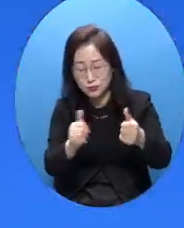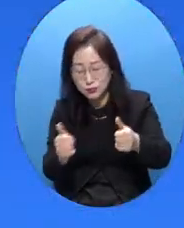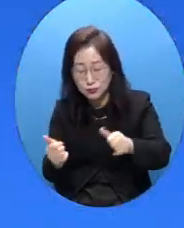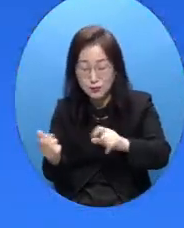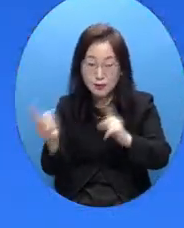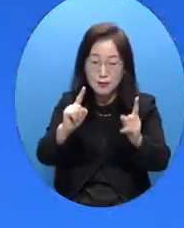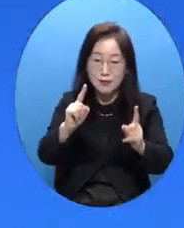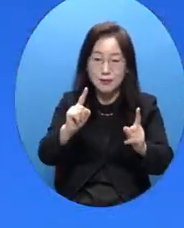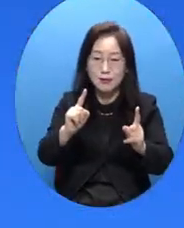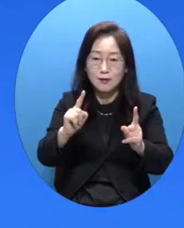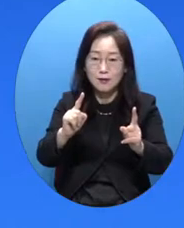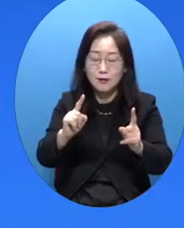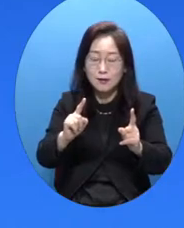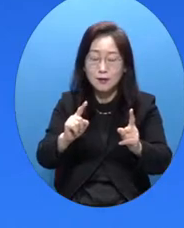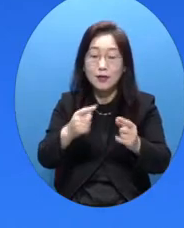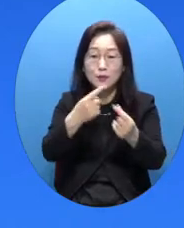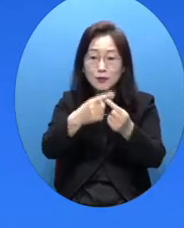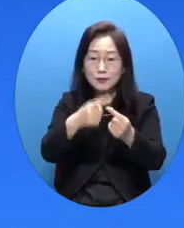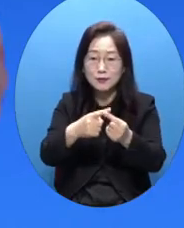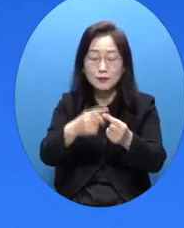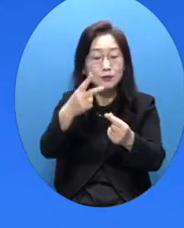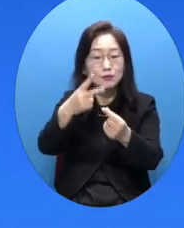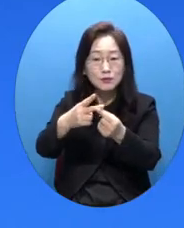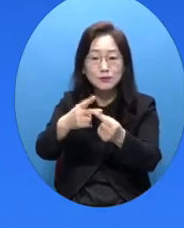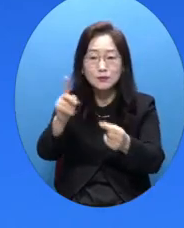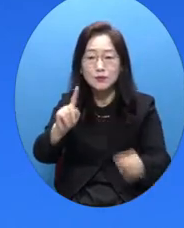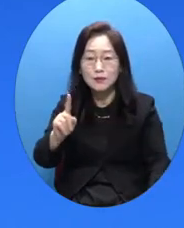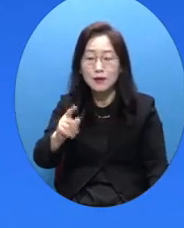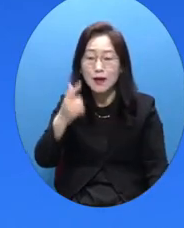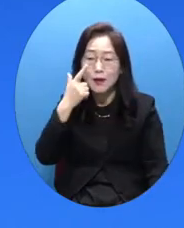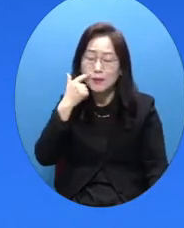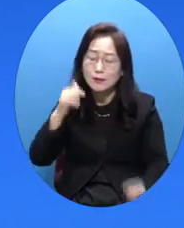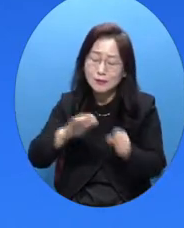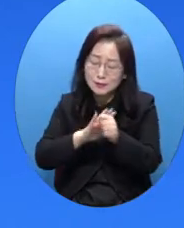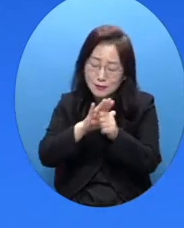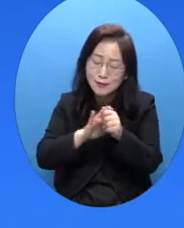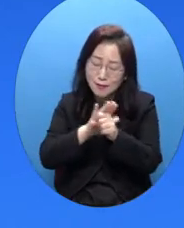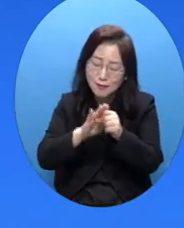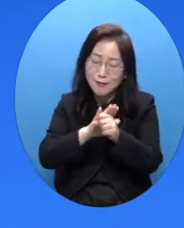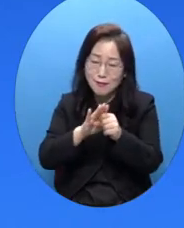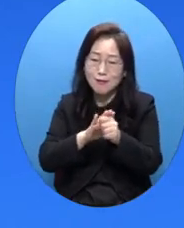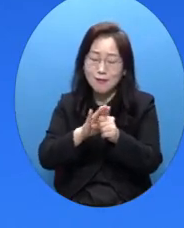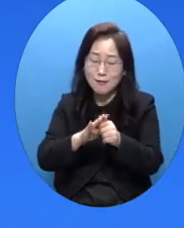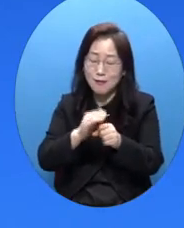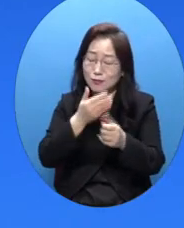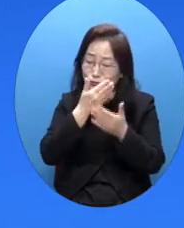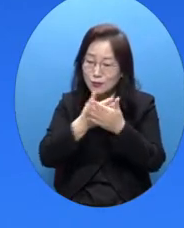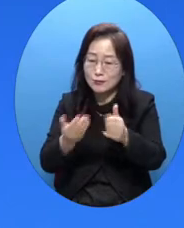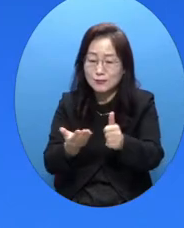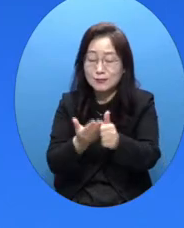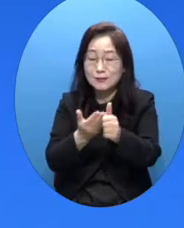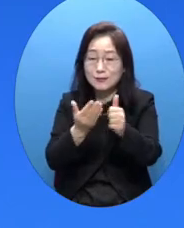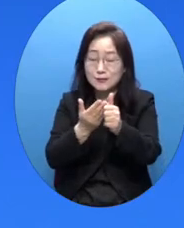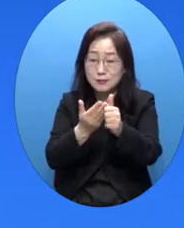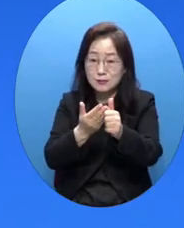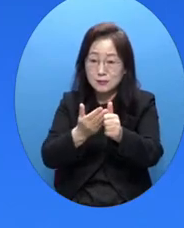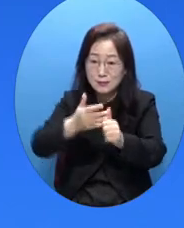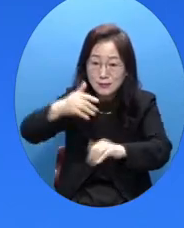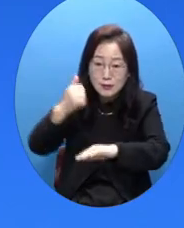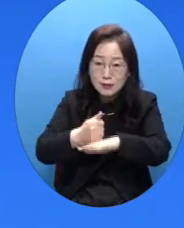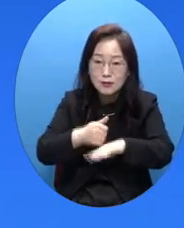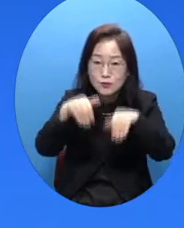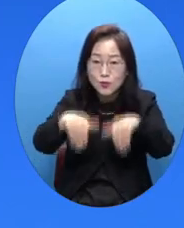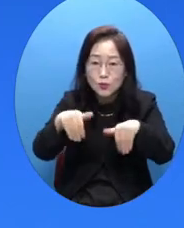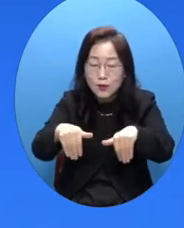and Joseph was on the brink of death Joseph received all the love